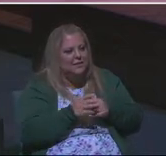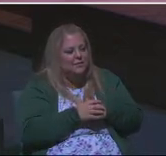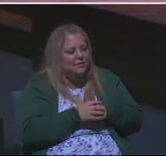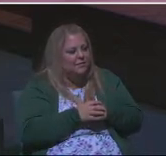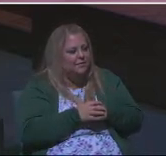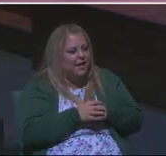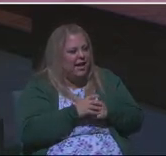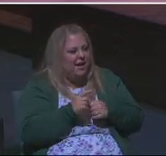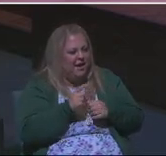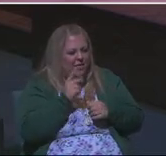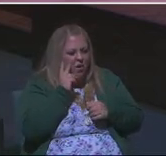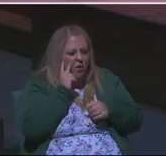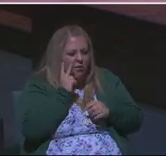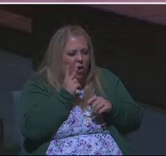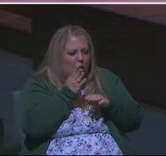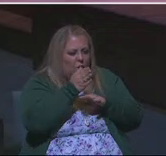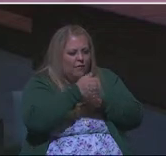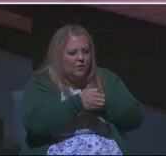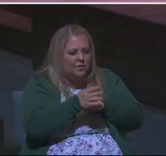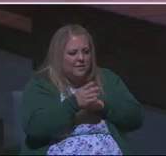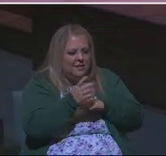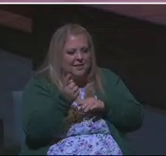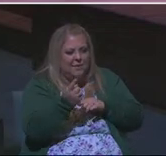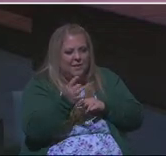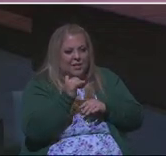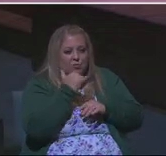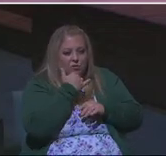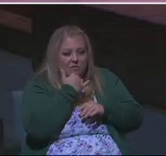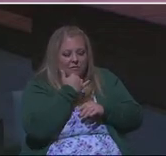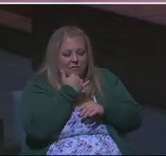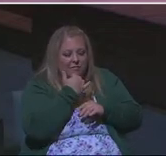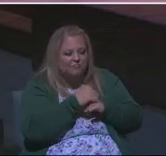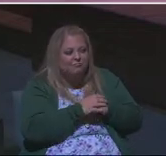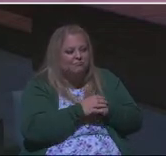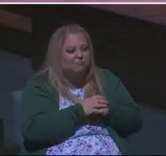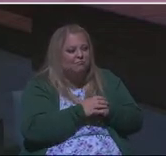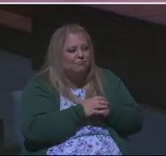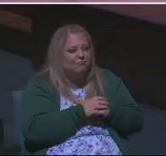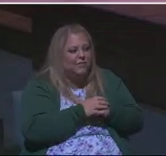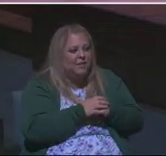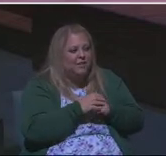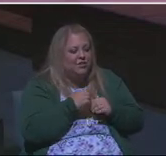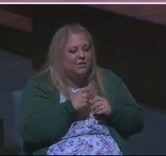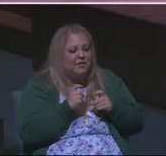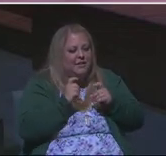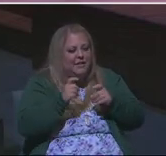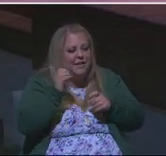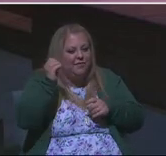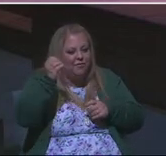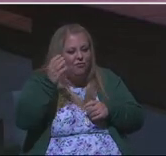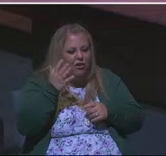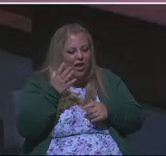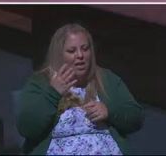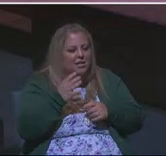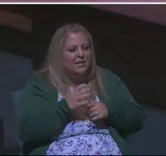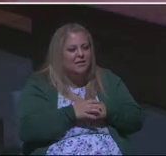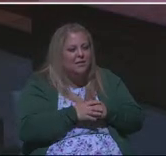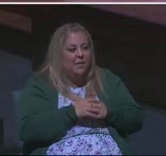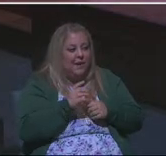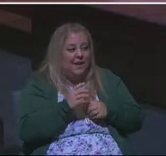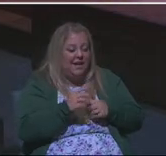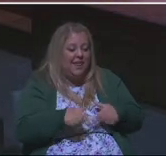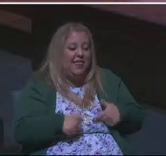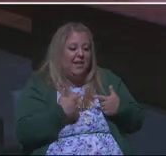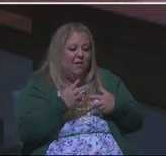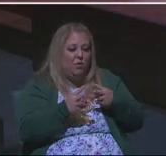ever overlooked something that somebody did wrong? You ever done that? Have you ever just like extended grace? And now we live in a world where grace is being